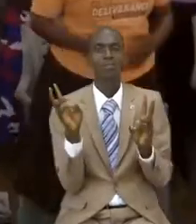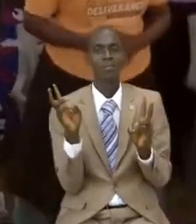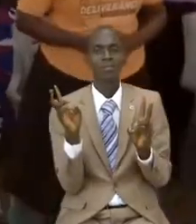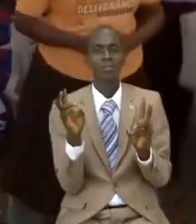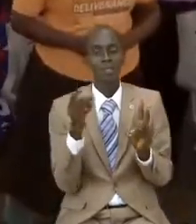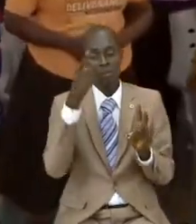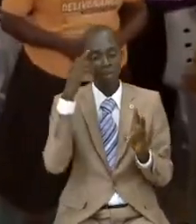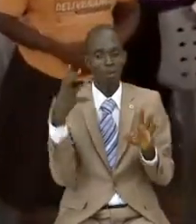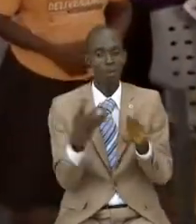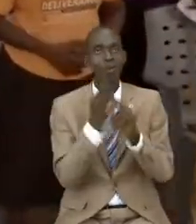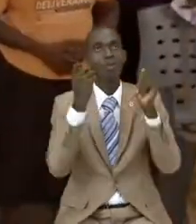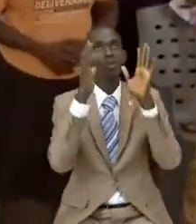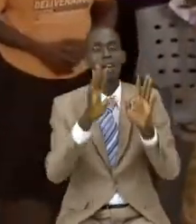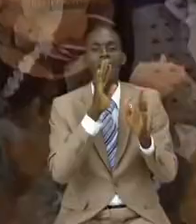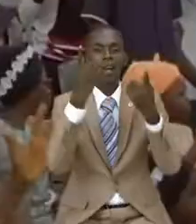Champions are coming.